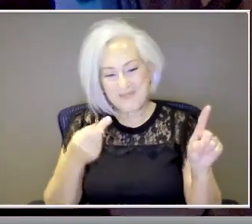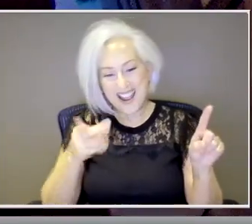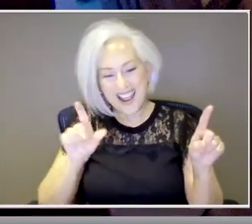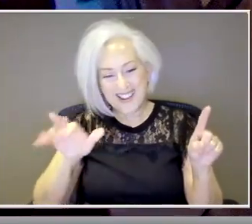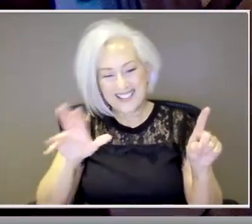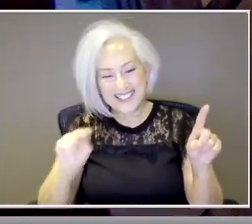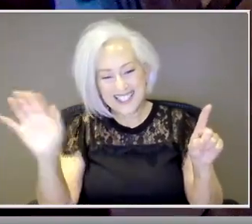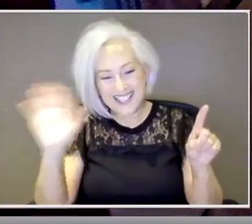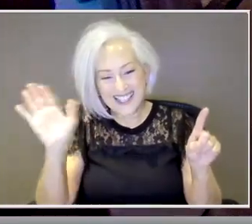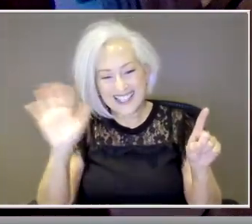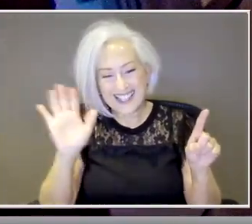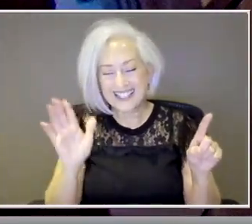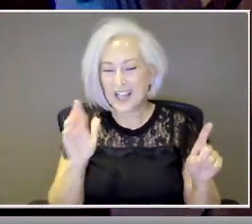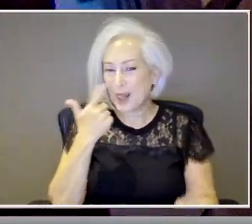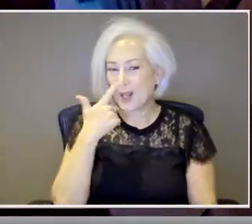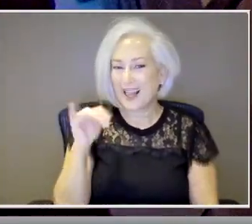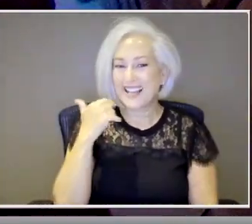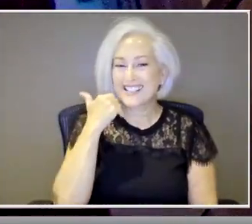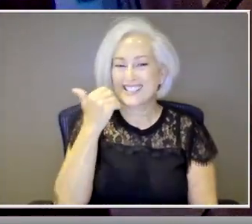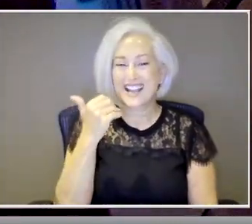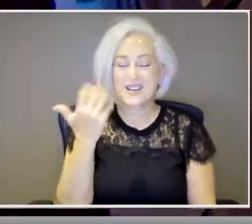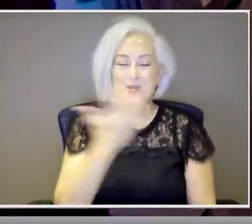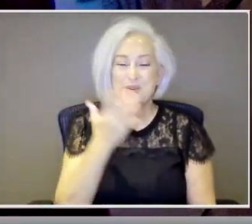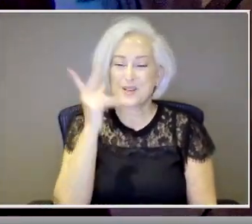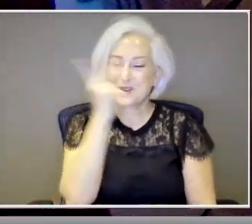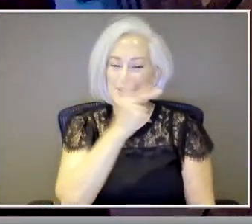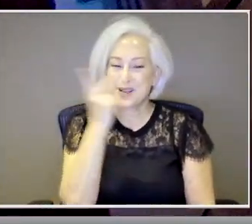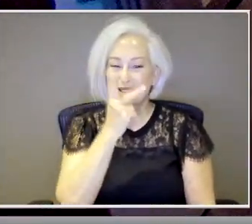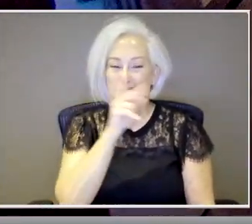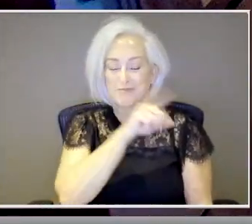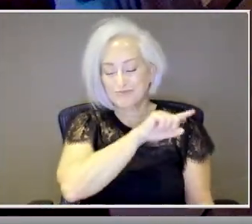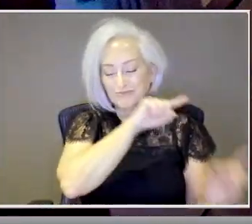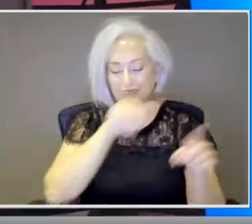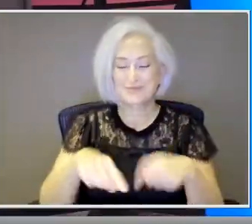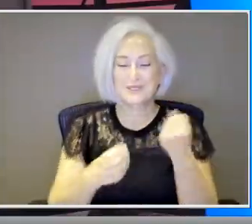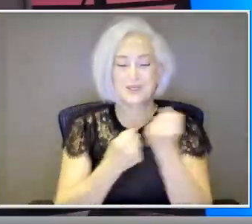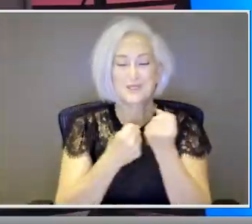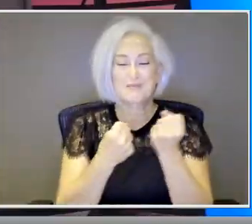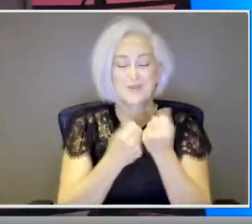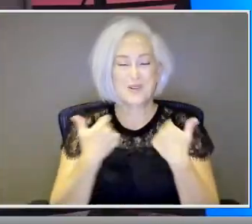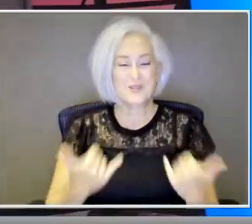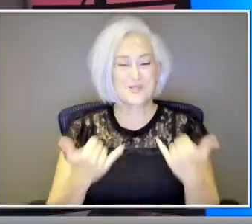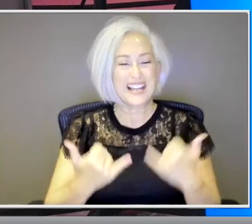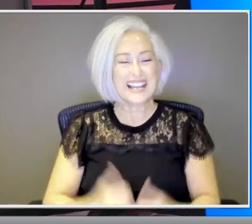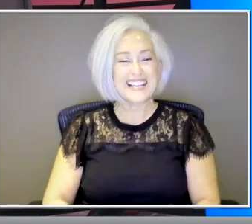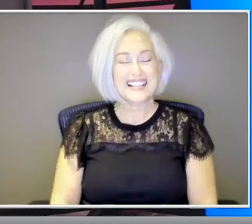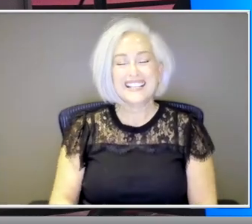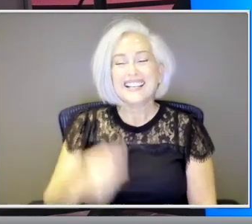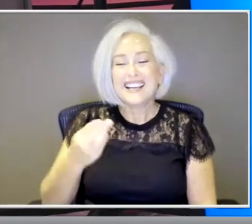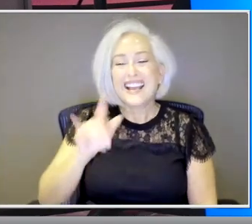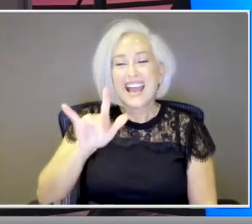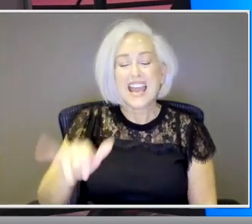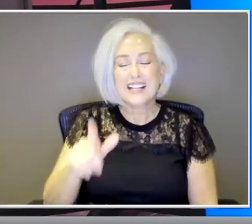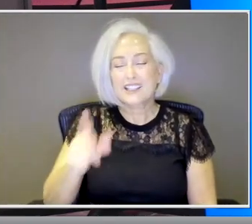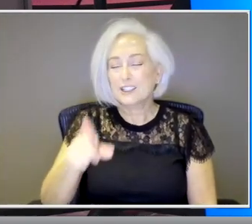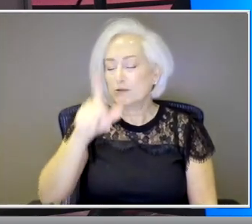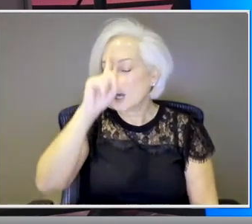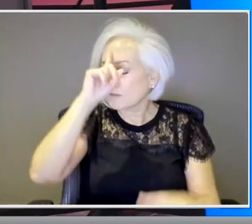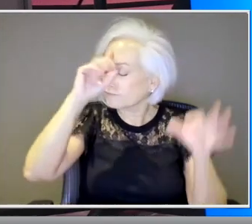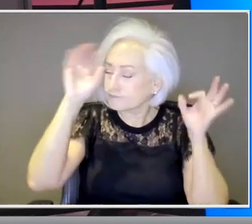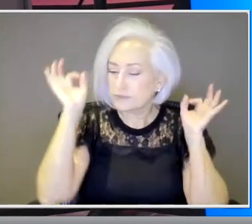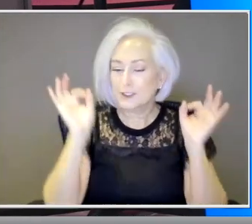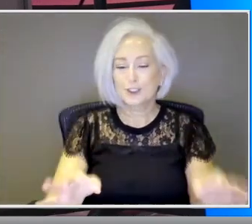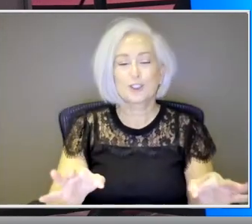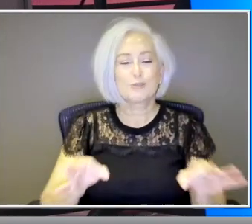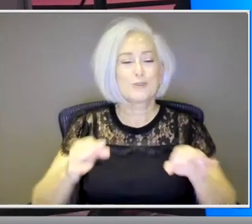being shy. He's so handsome, and he came to support you this morning. Haley, you're so determined and you're so strong.